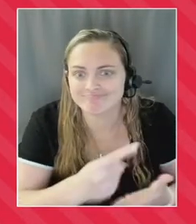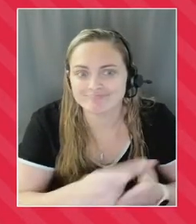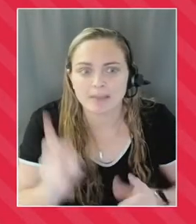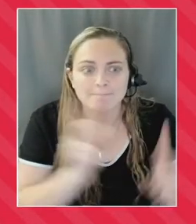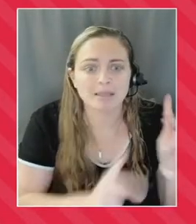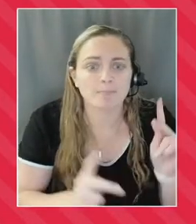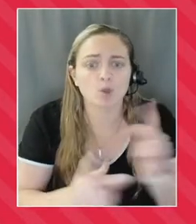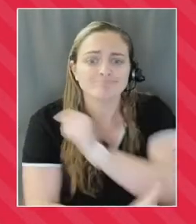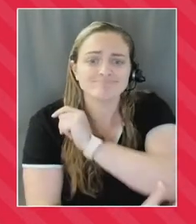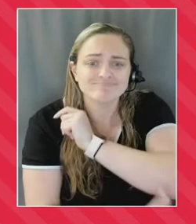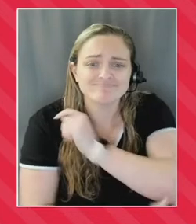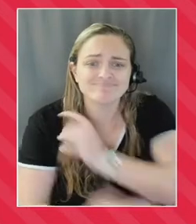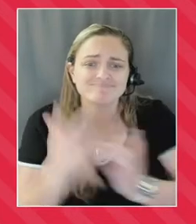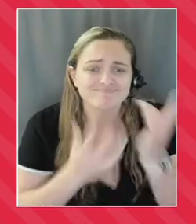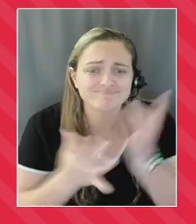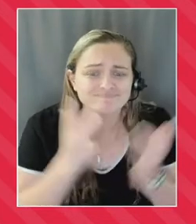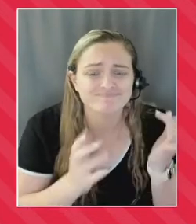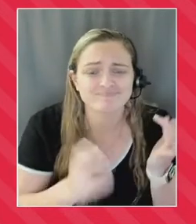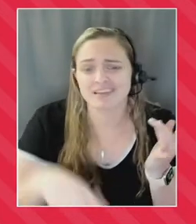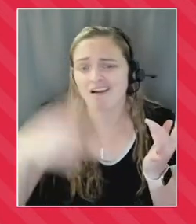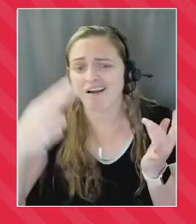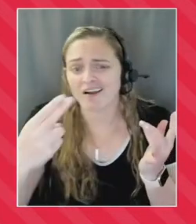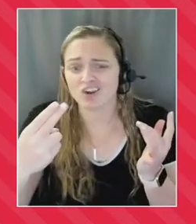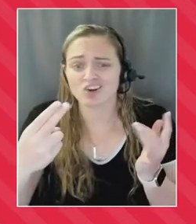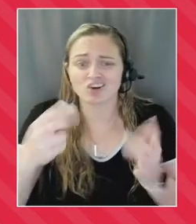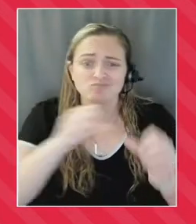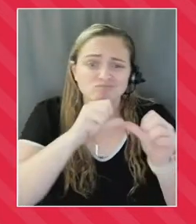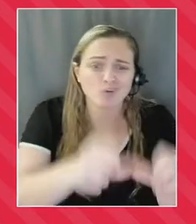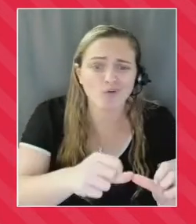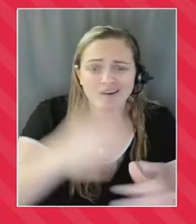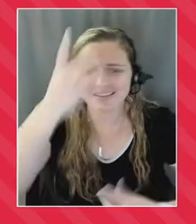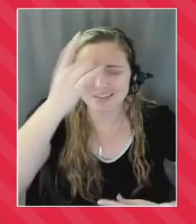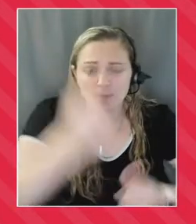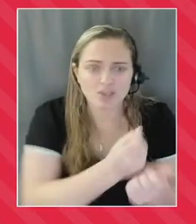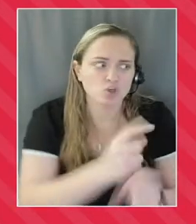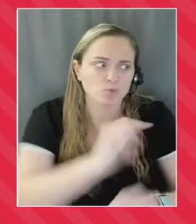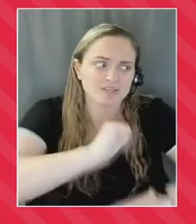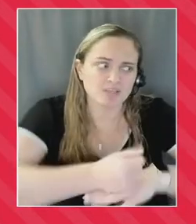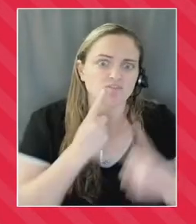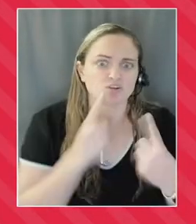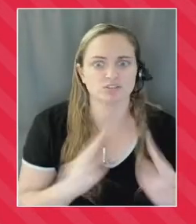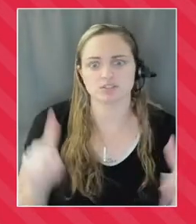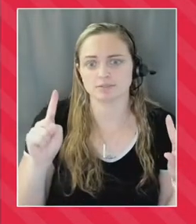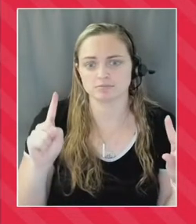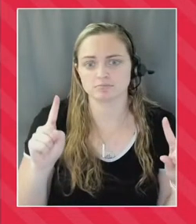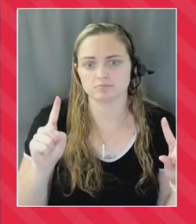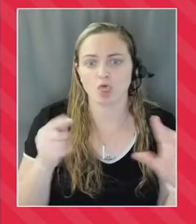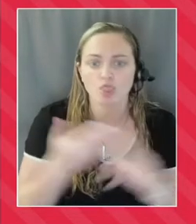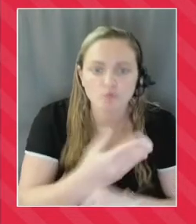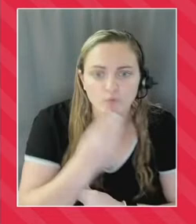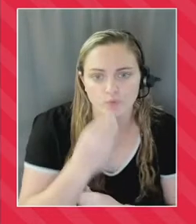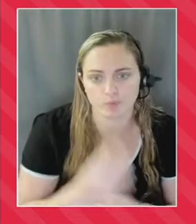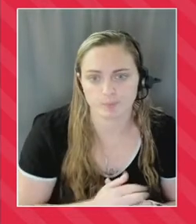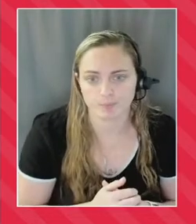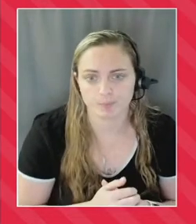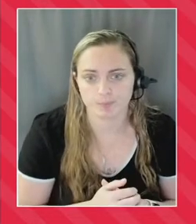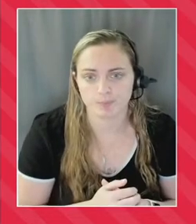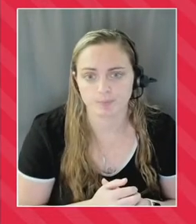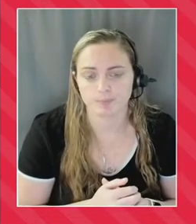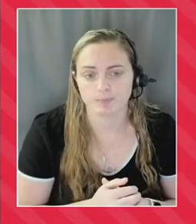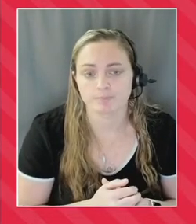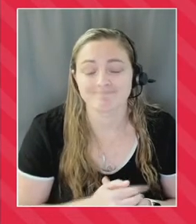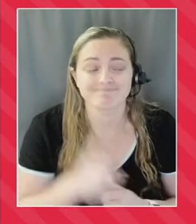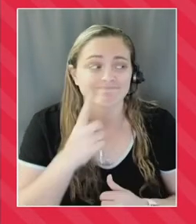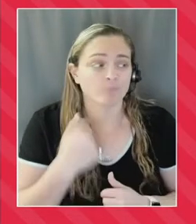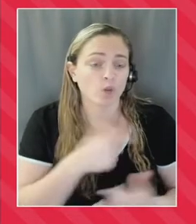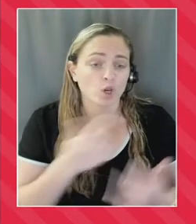have higher rates of chronic disease. We want to be sure that we are setting people up for success through the food. And we are so excited